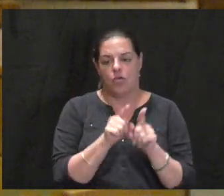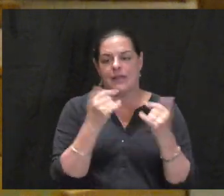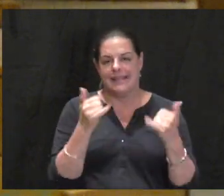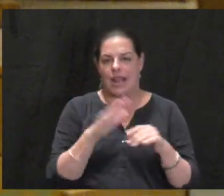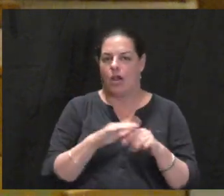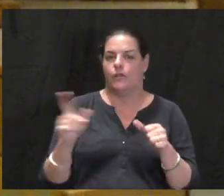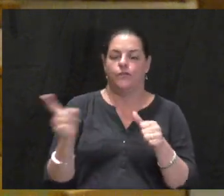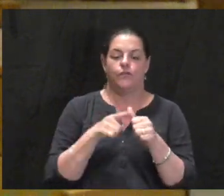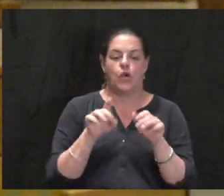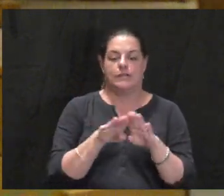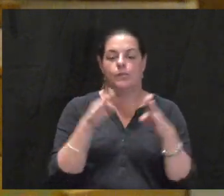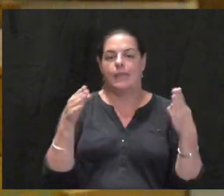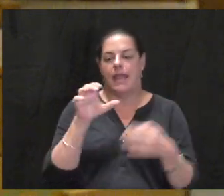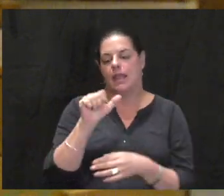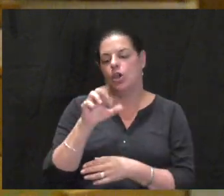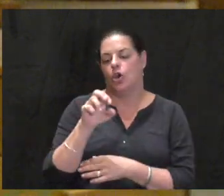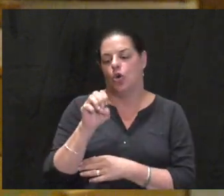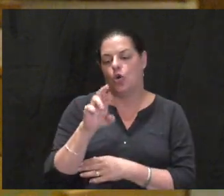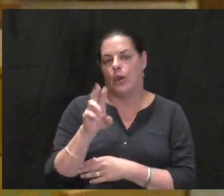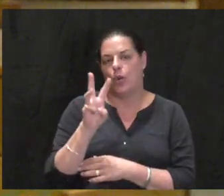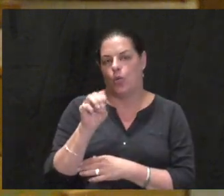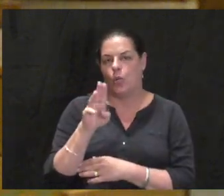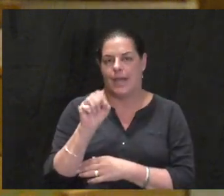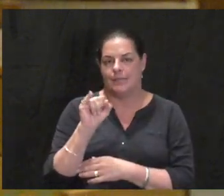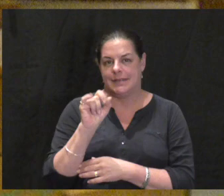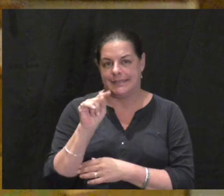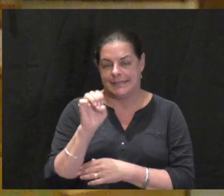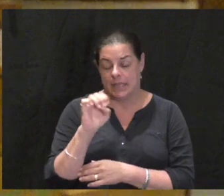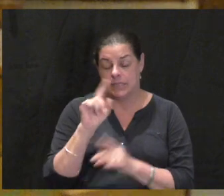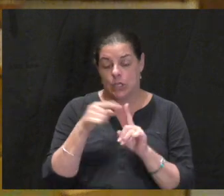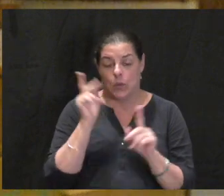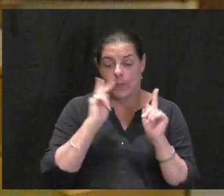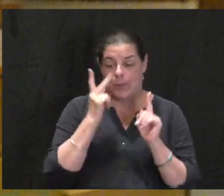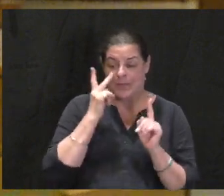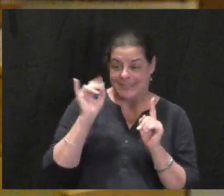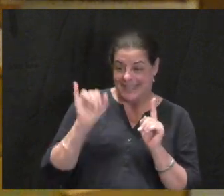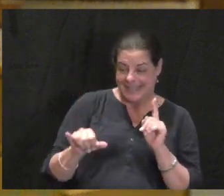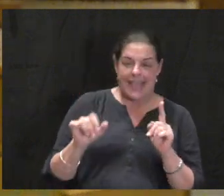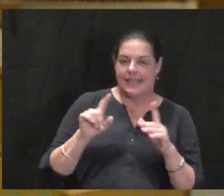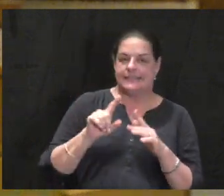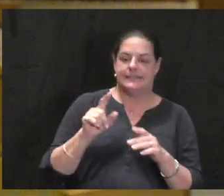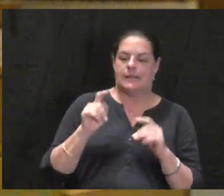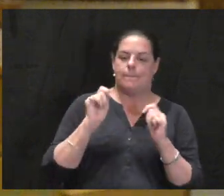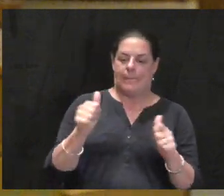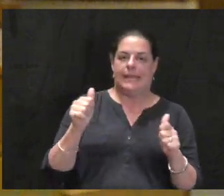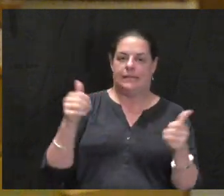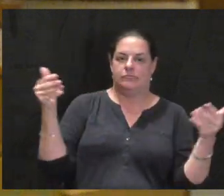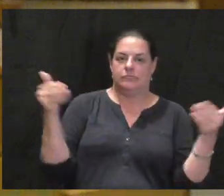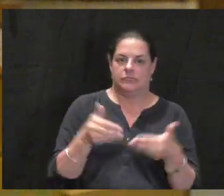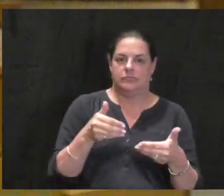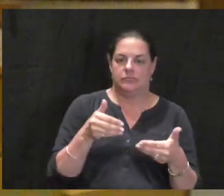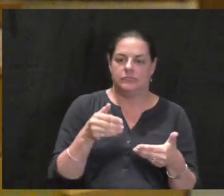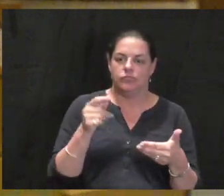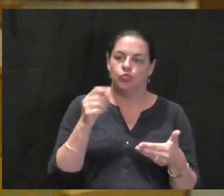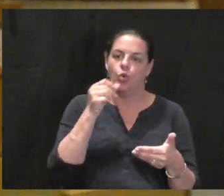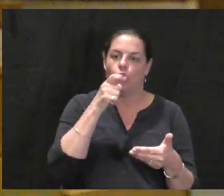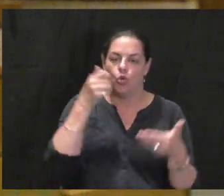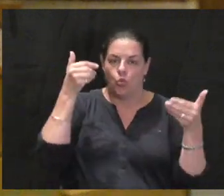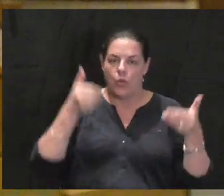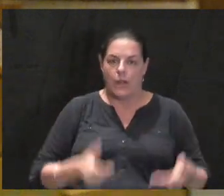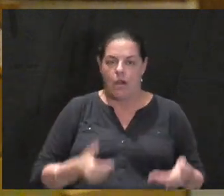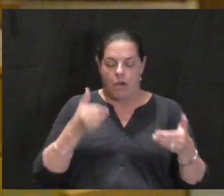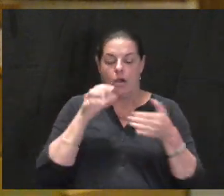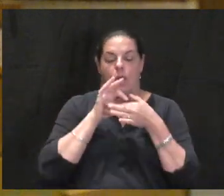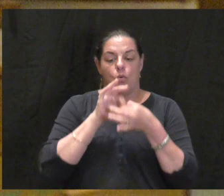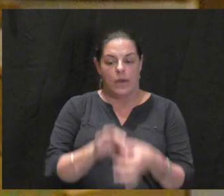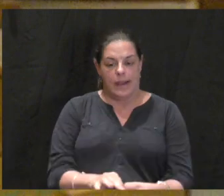relates specifically to targeting male educators and educators of color, they're pretty intentionally and explicitly highlighted